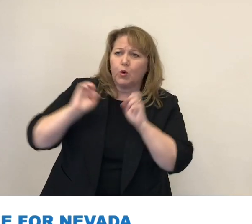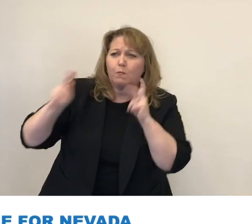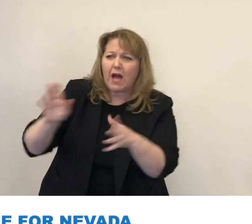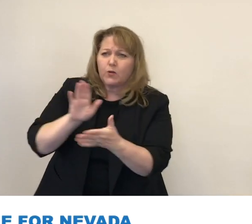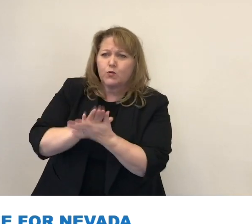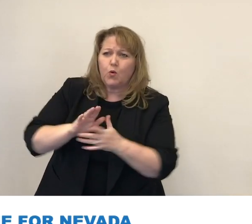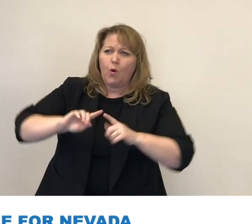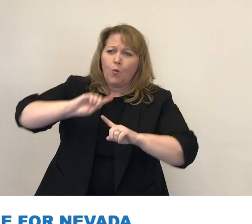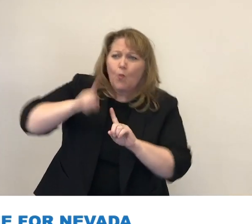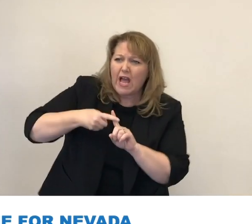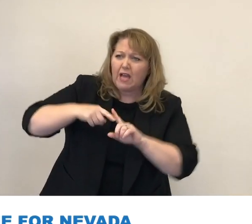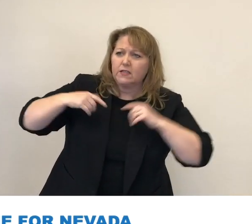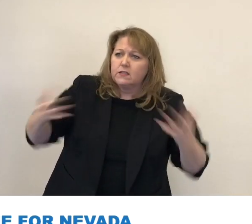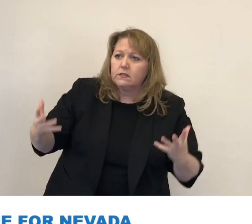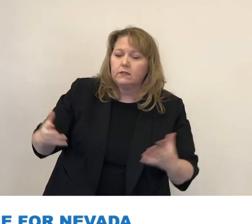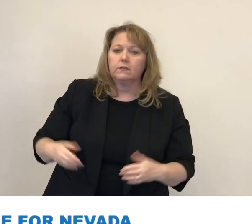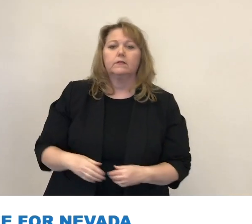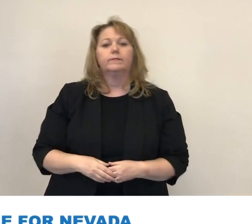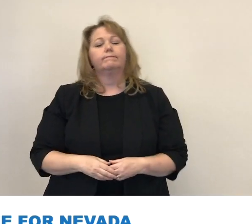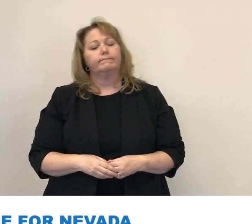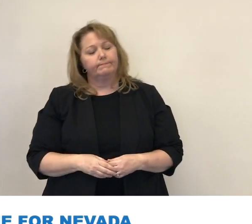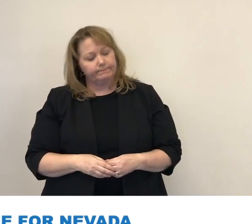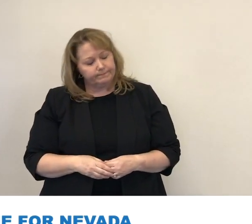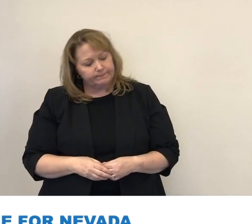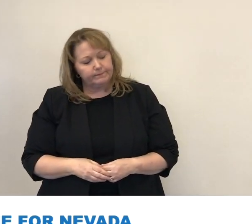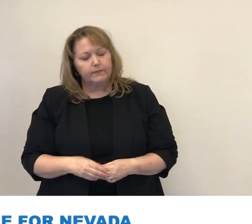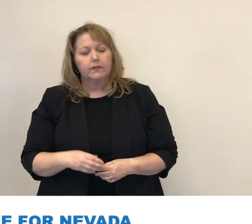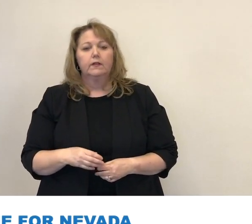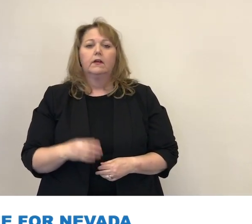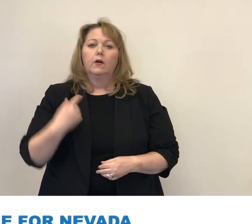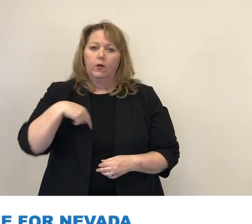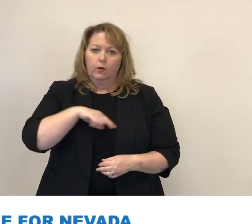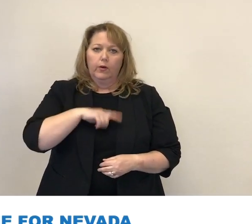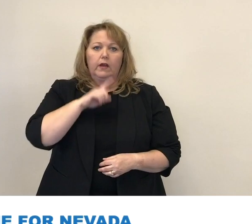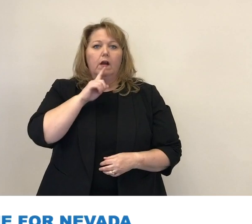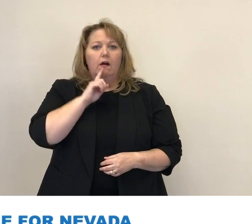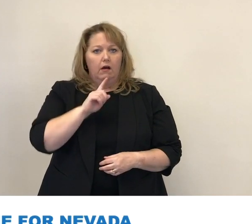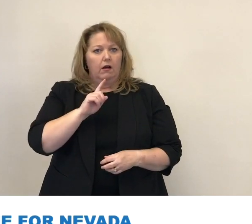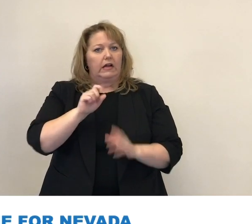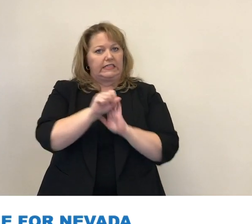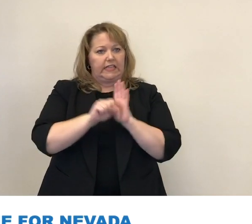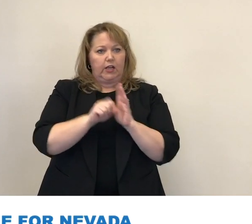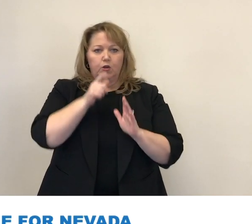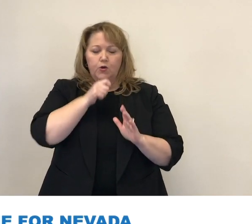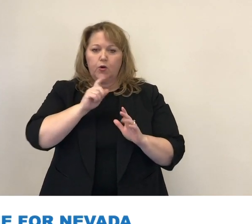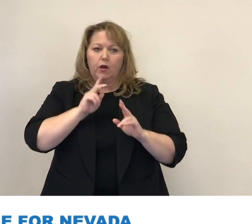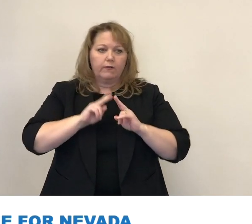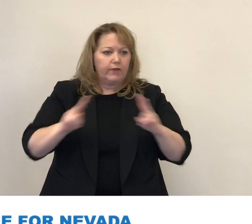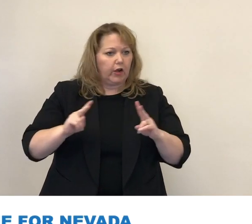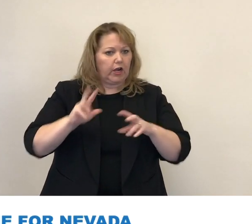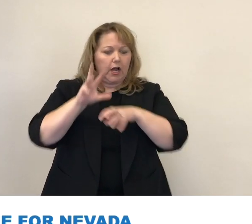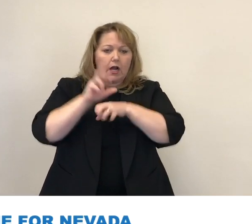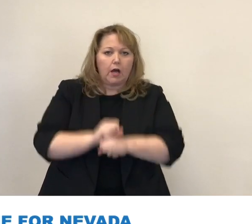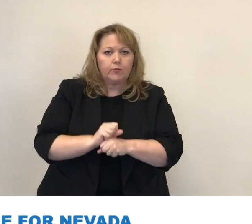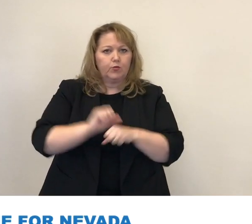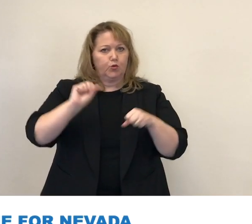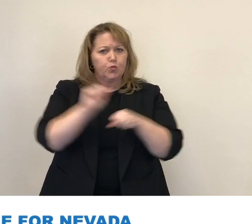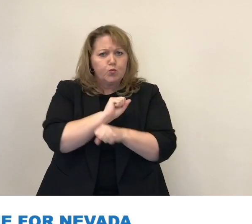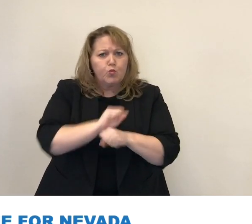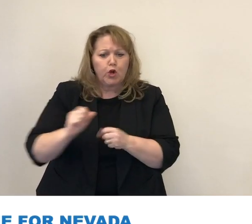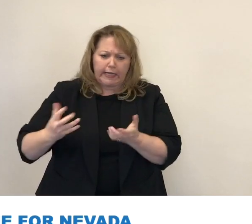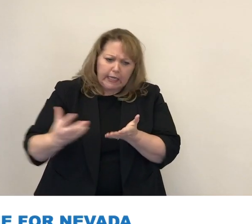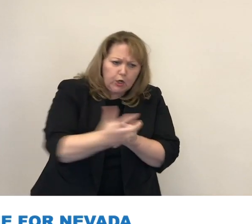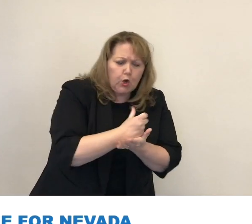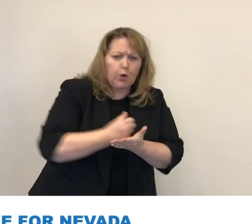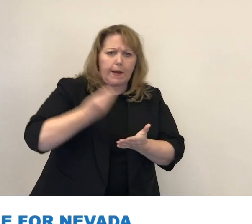are a proud state. We are a hard-working state. Nevadans take pride in bringing home a paycheck, paying for their kids to be the first in